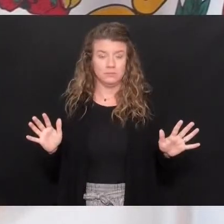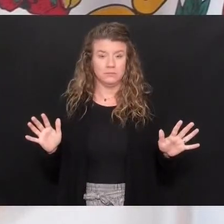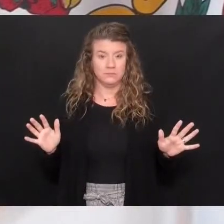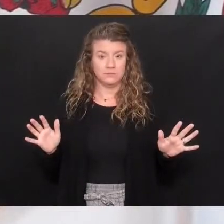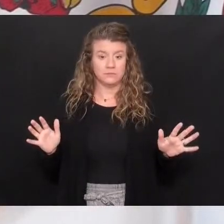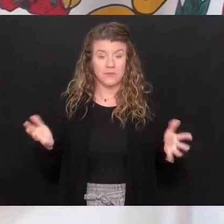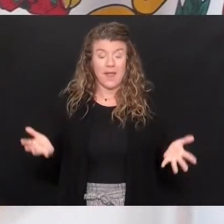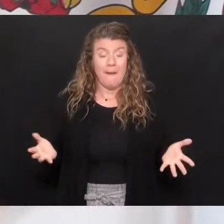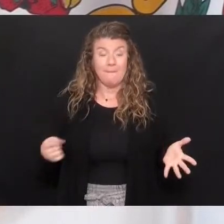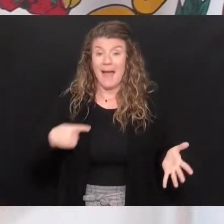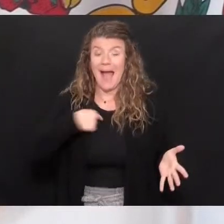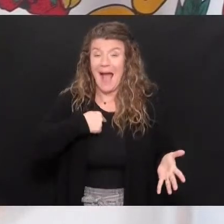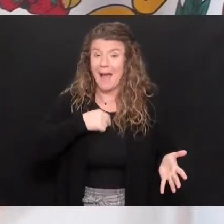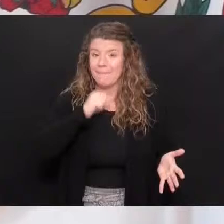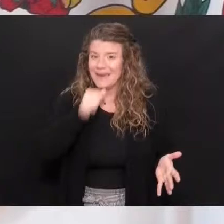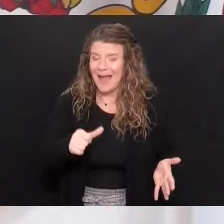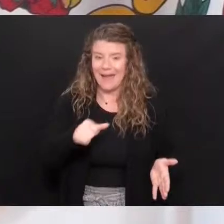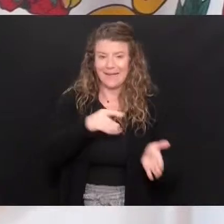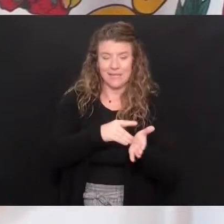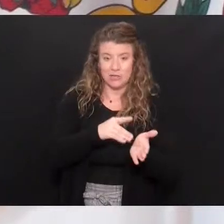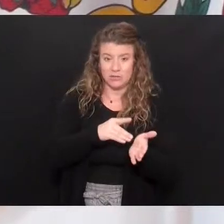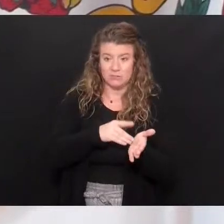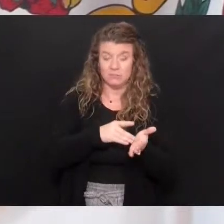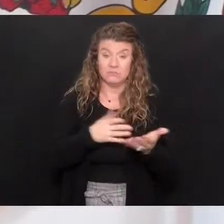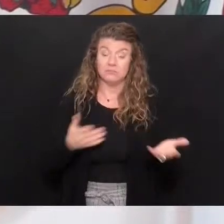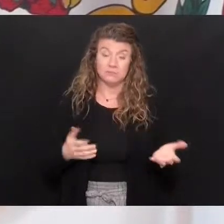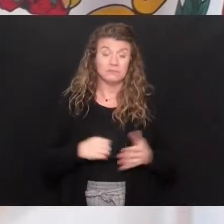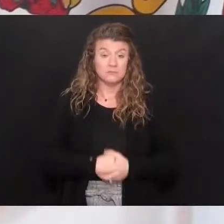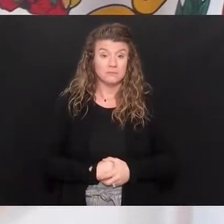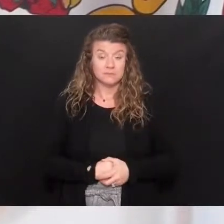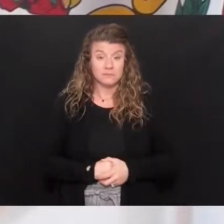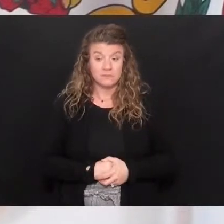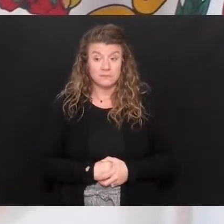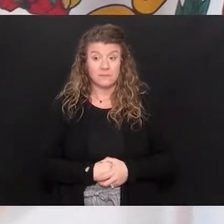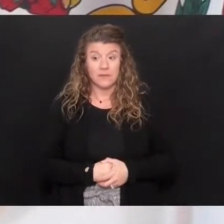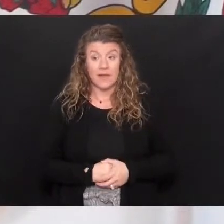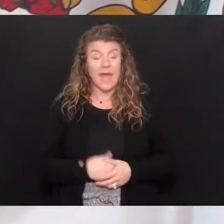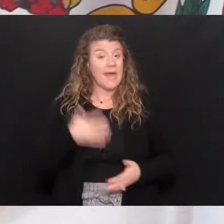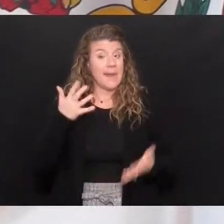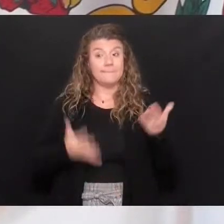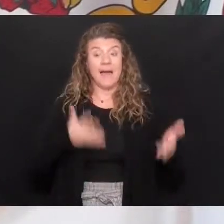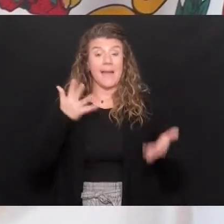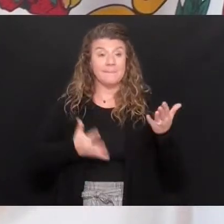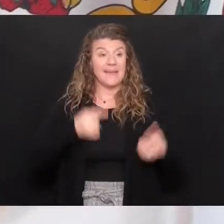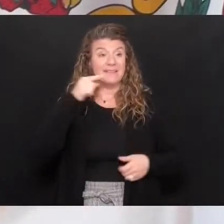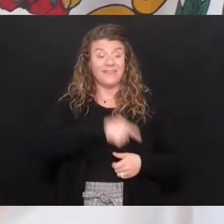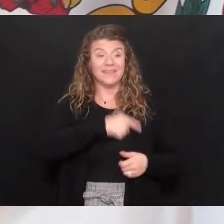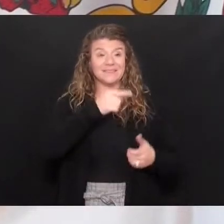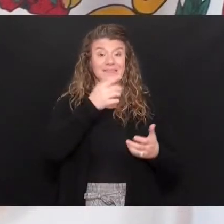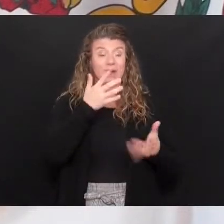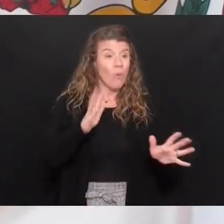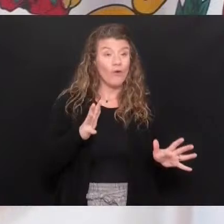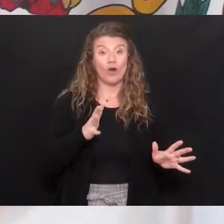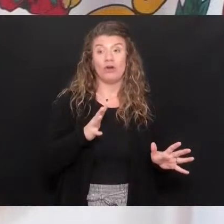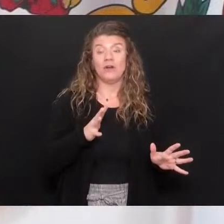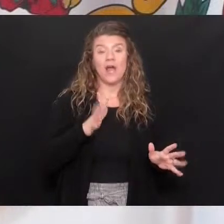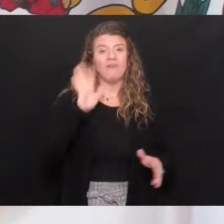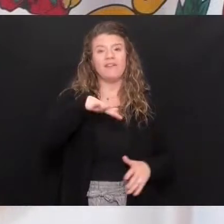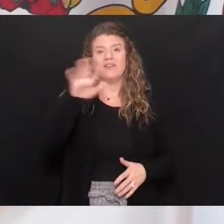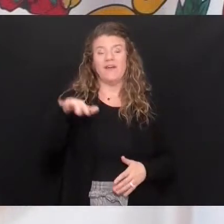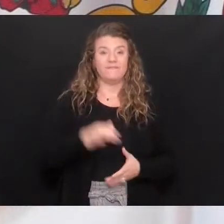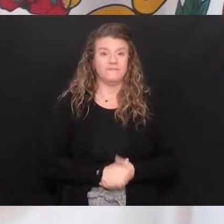But I'm not a doctor. And it may very well be that this thing is over at